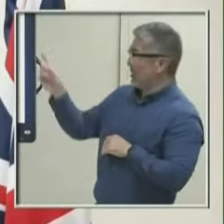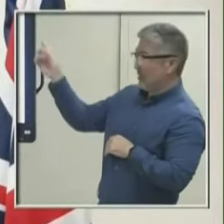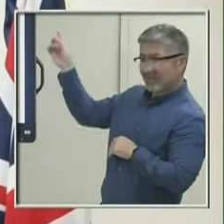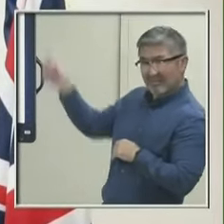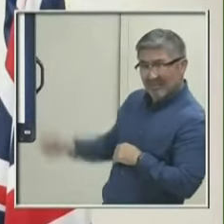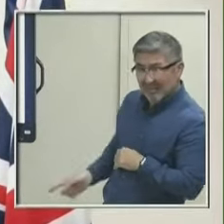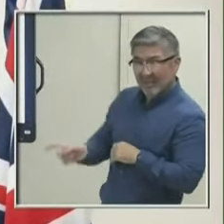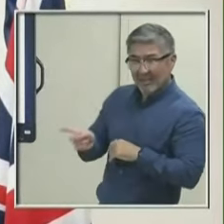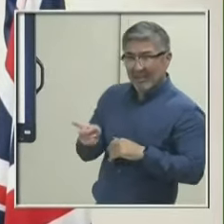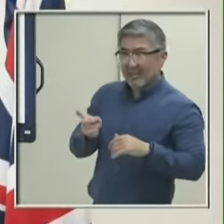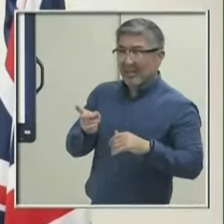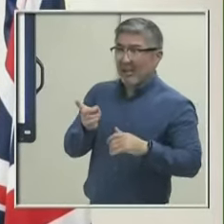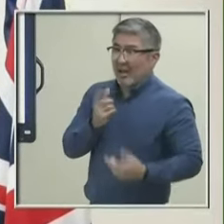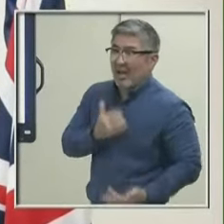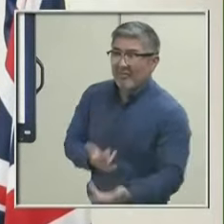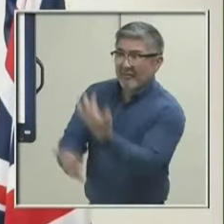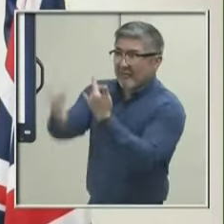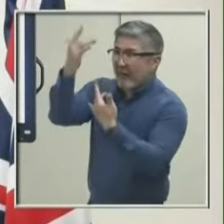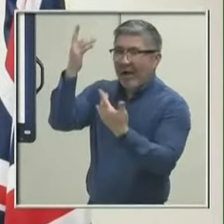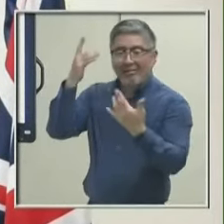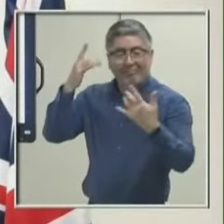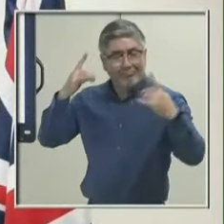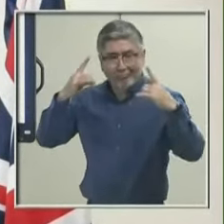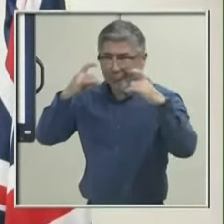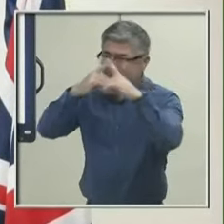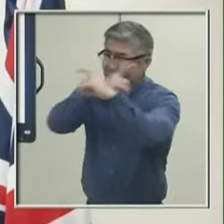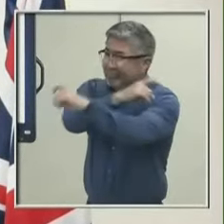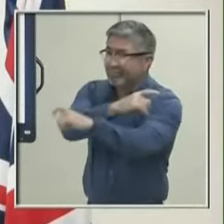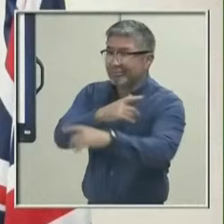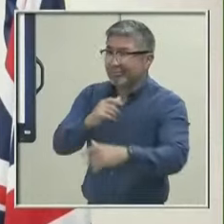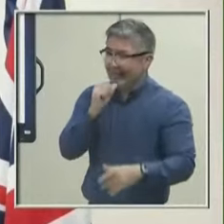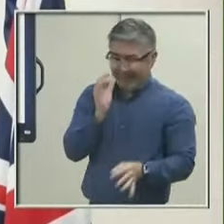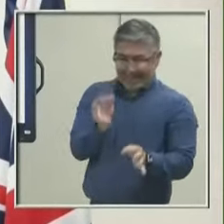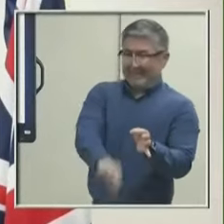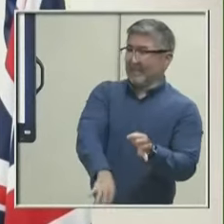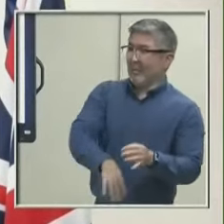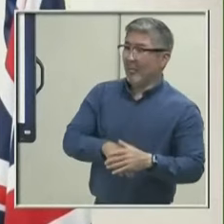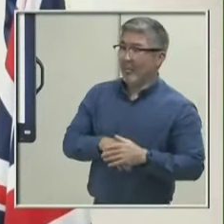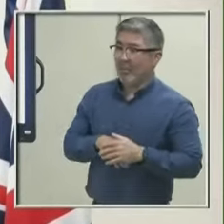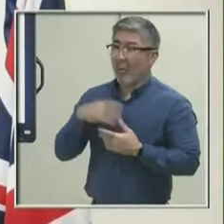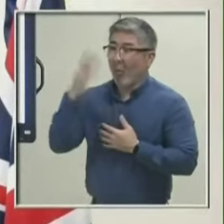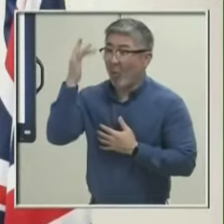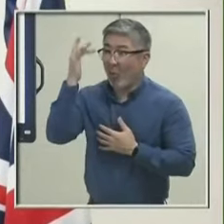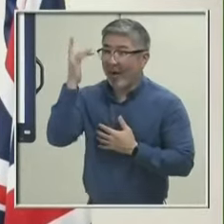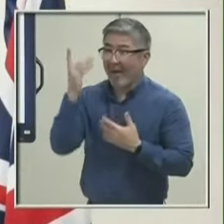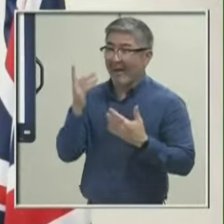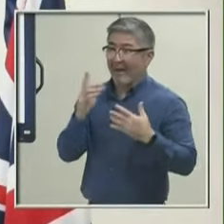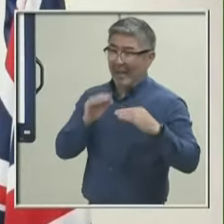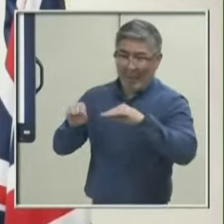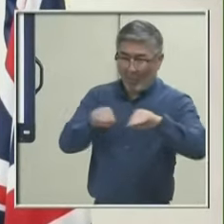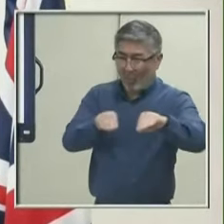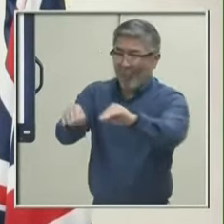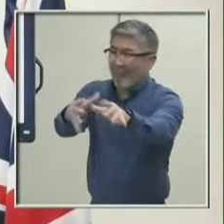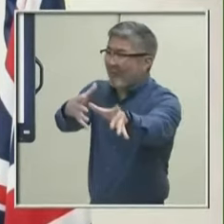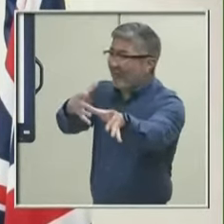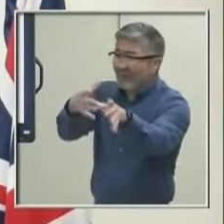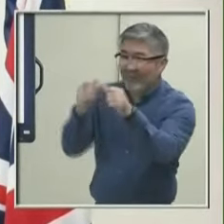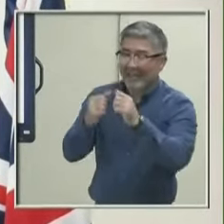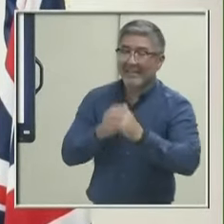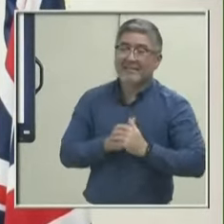complex fire. It was very fast moving, and